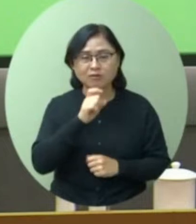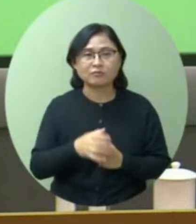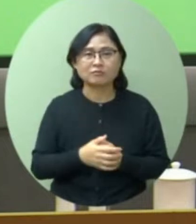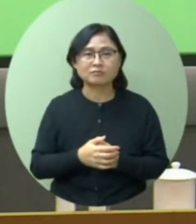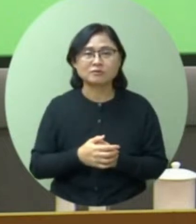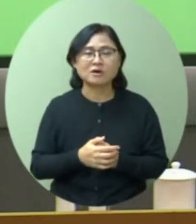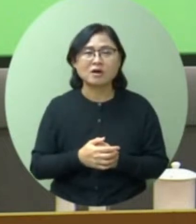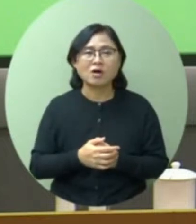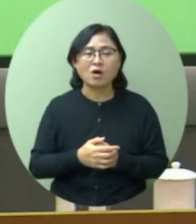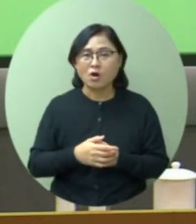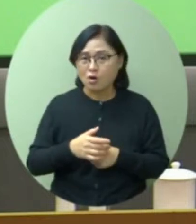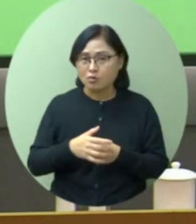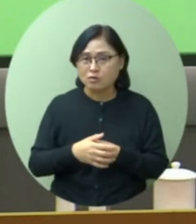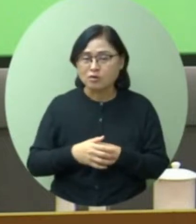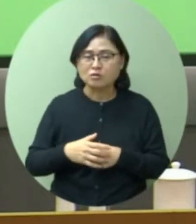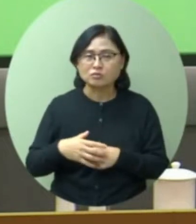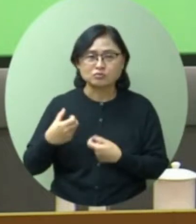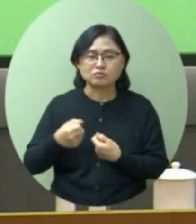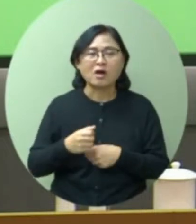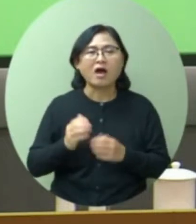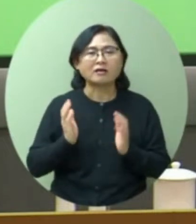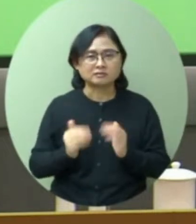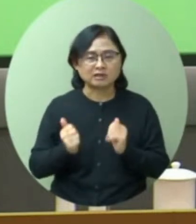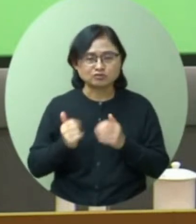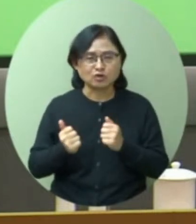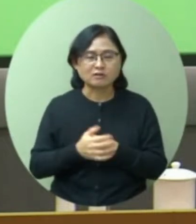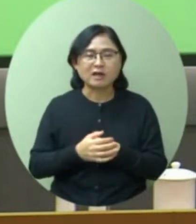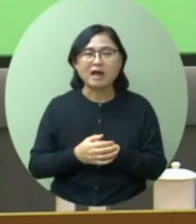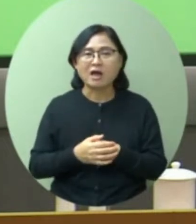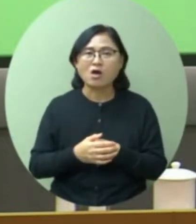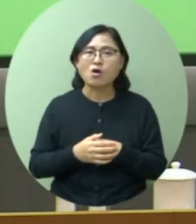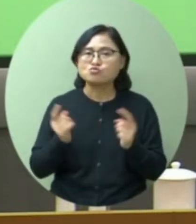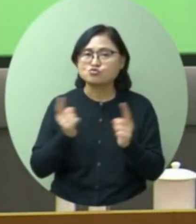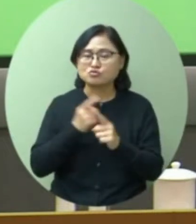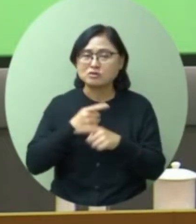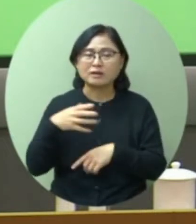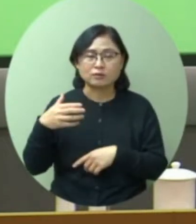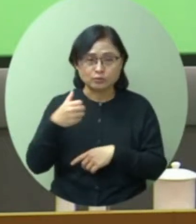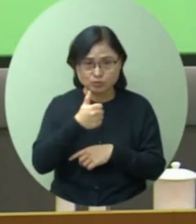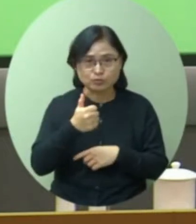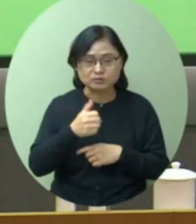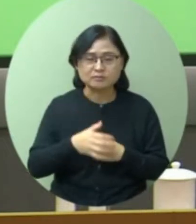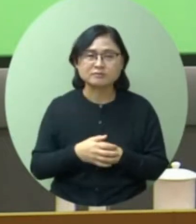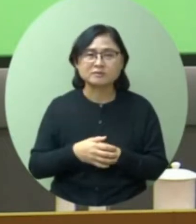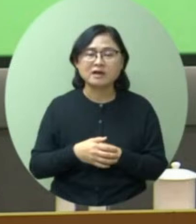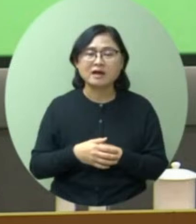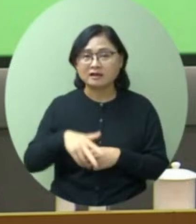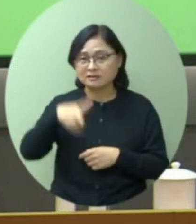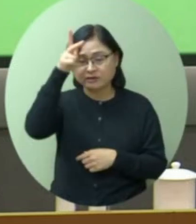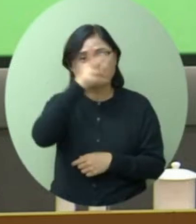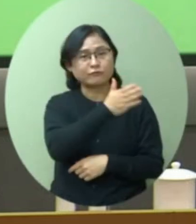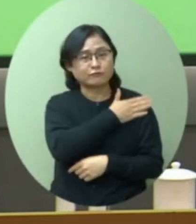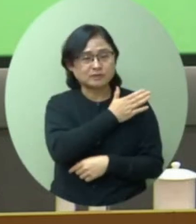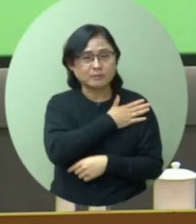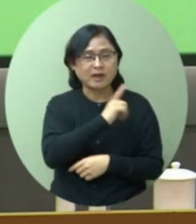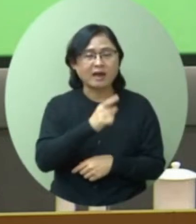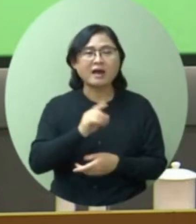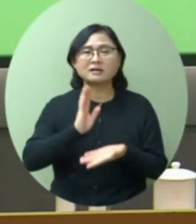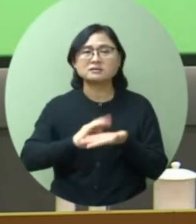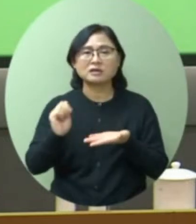growth. In a period of transformation, there will be changes.